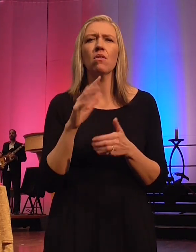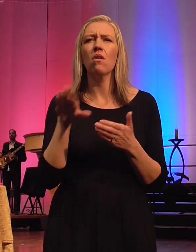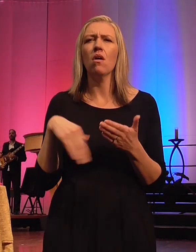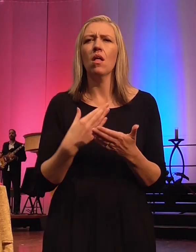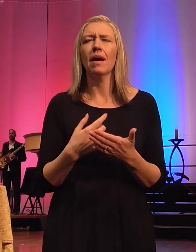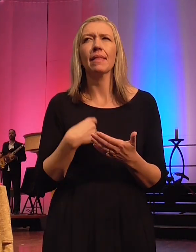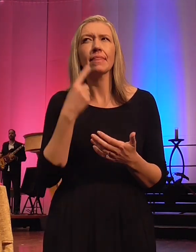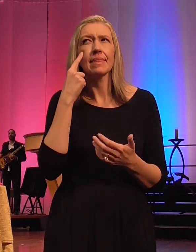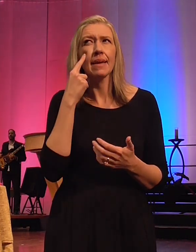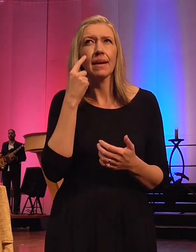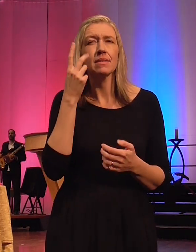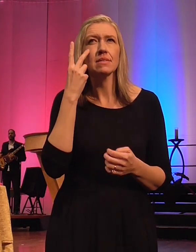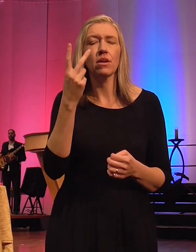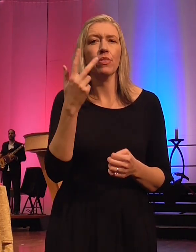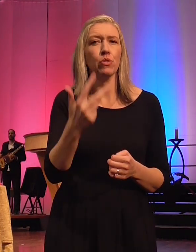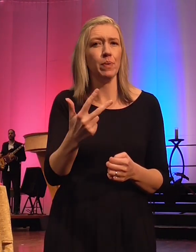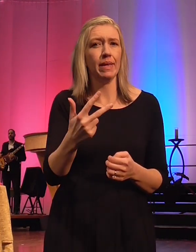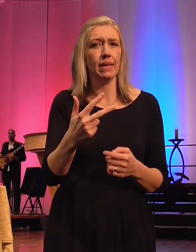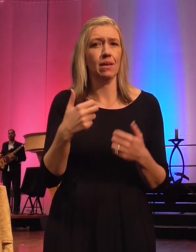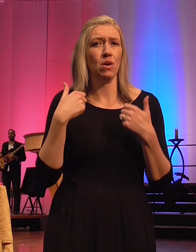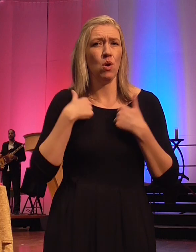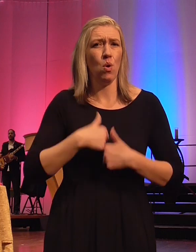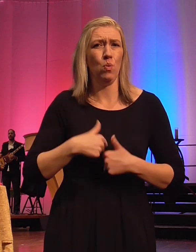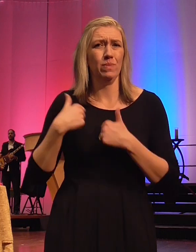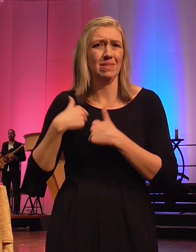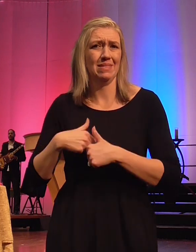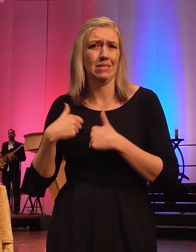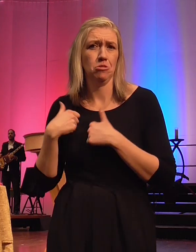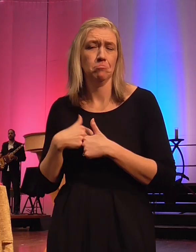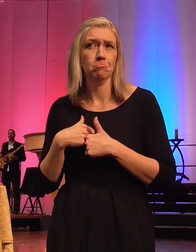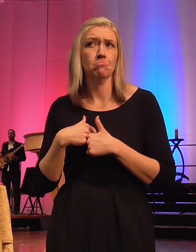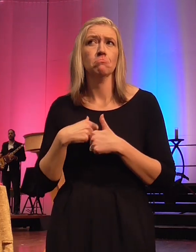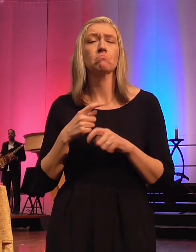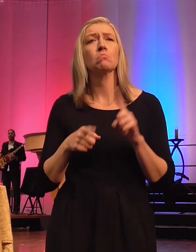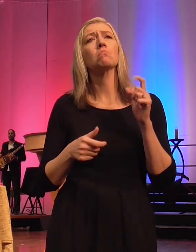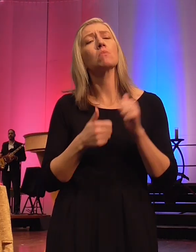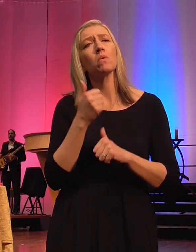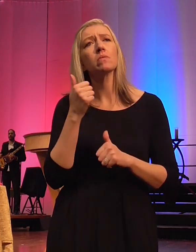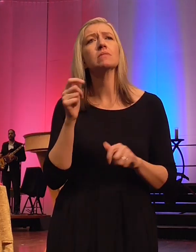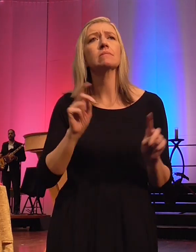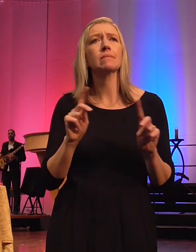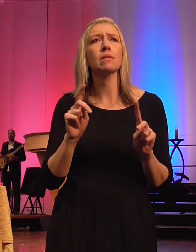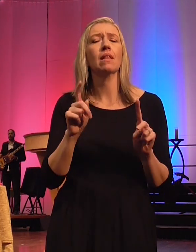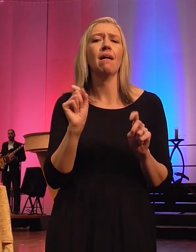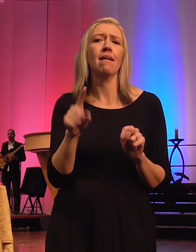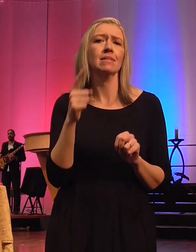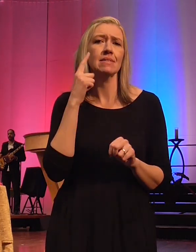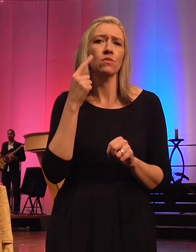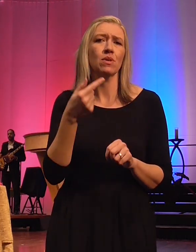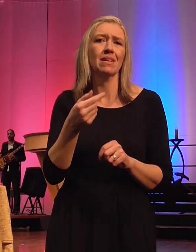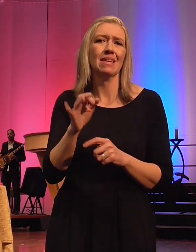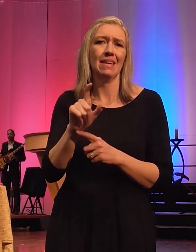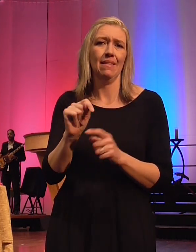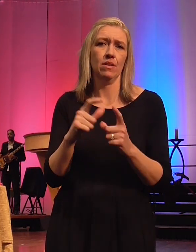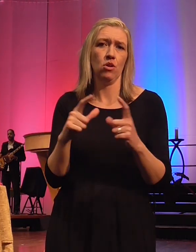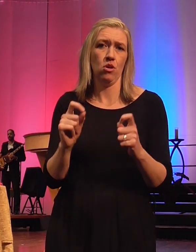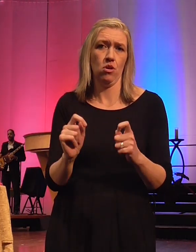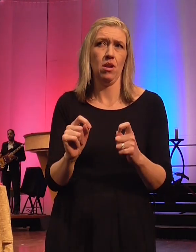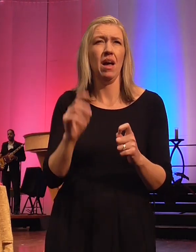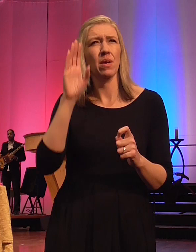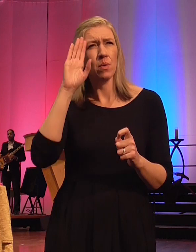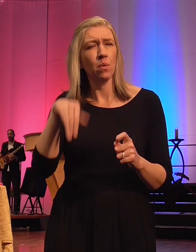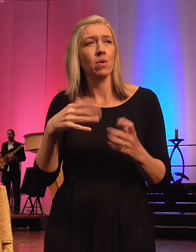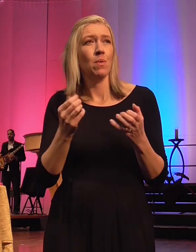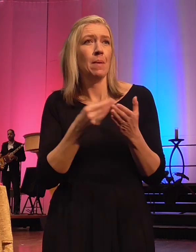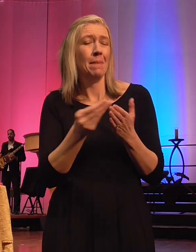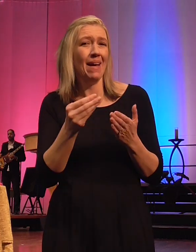well, I think I saw 3 coats out there, but the majority of them are gift cards. I know you want to buy gifts for the kids, but